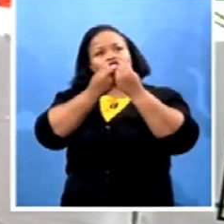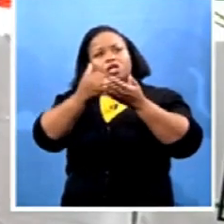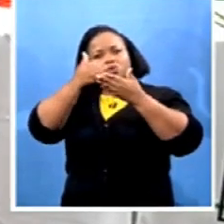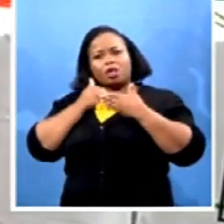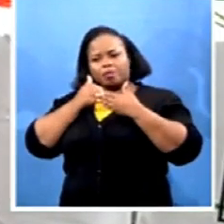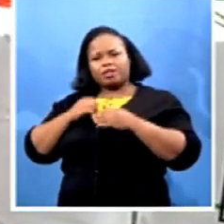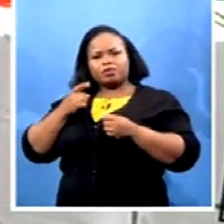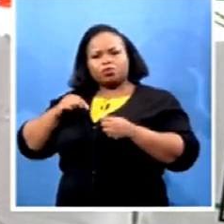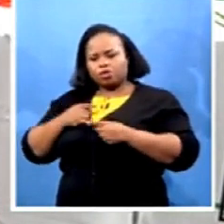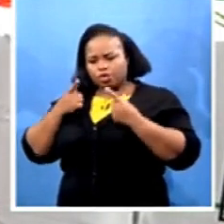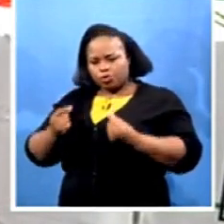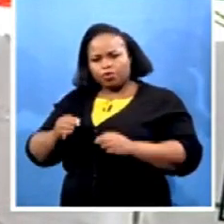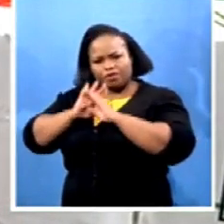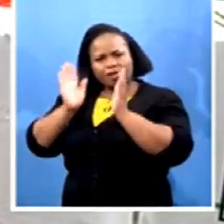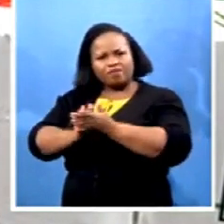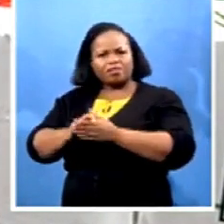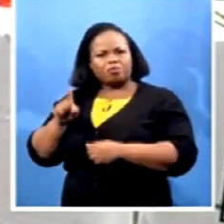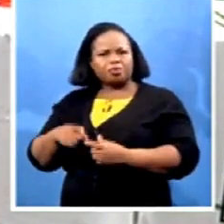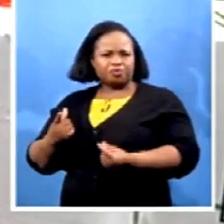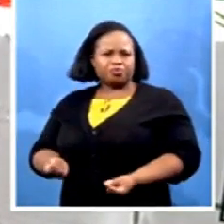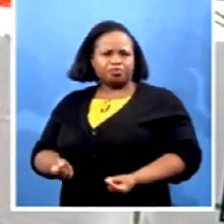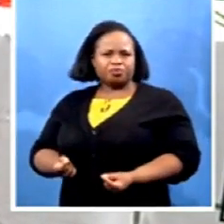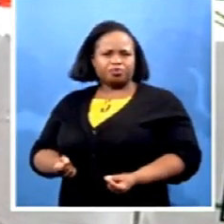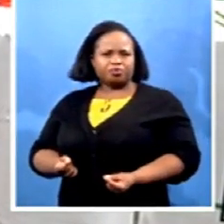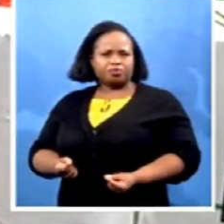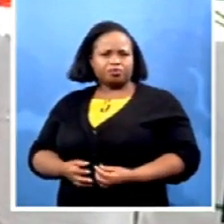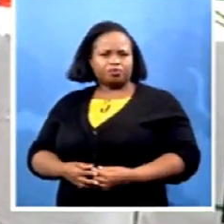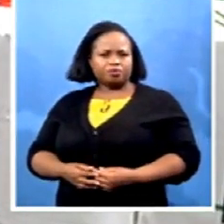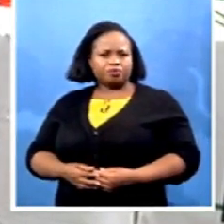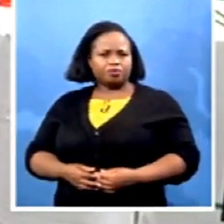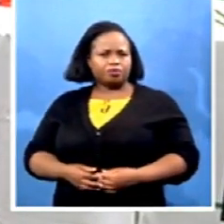duties as government. So what's the way forward now?